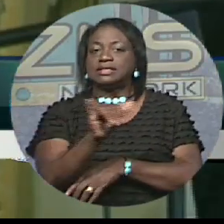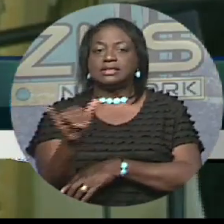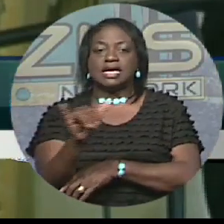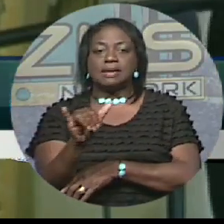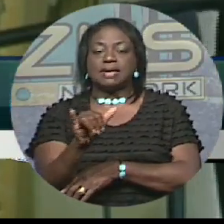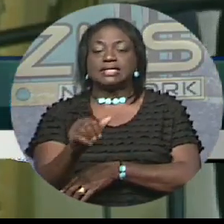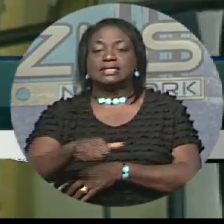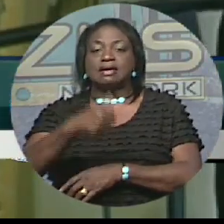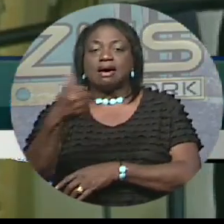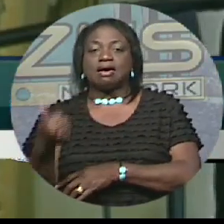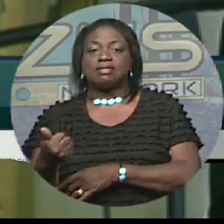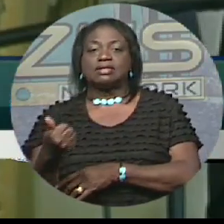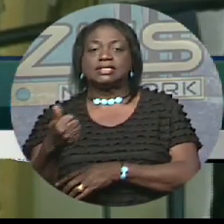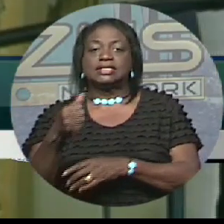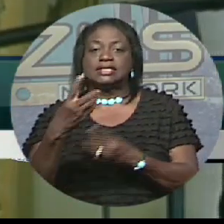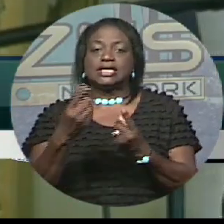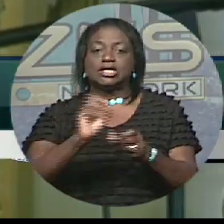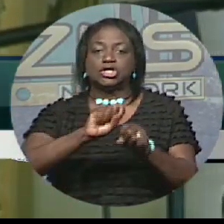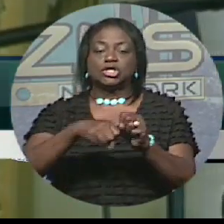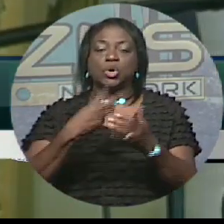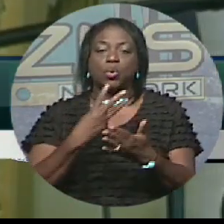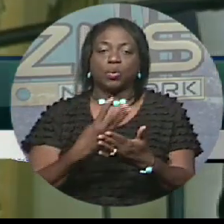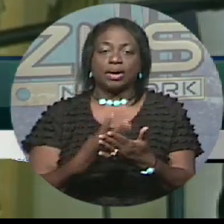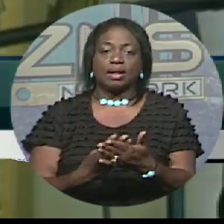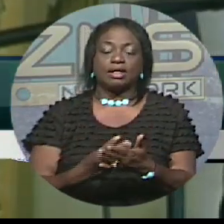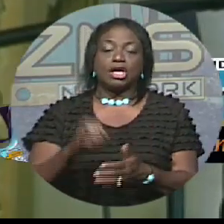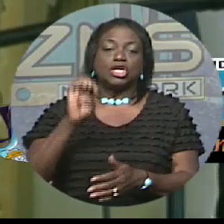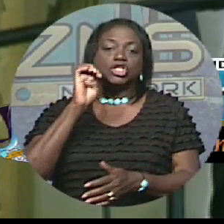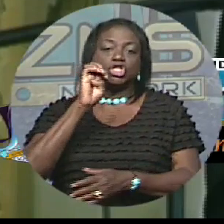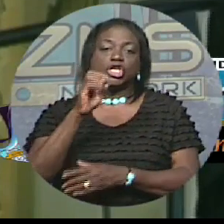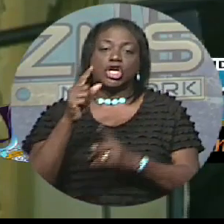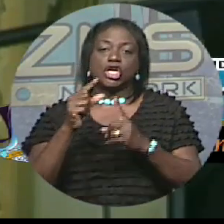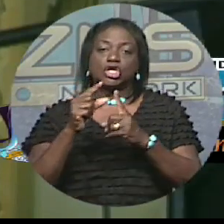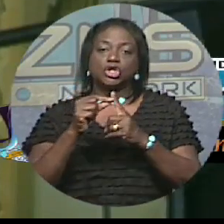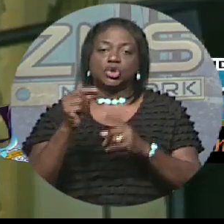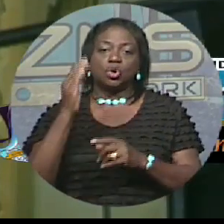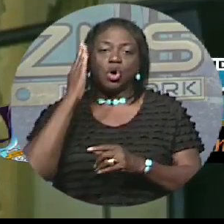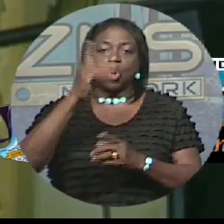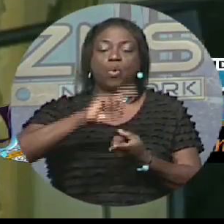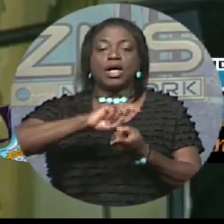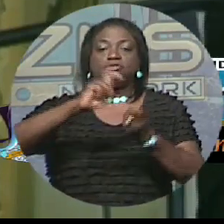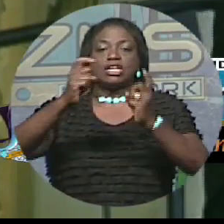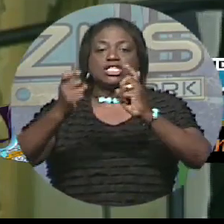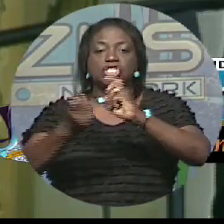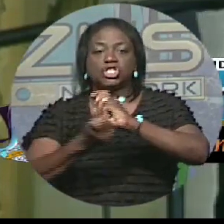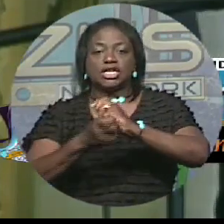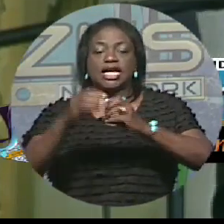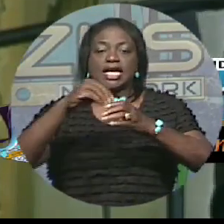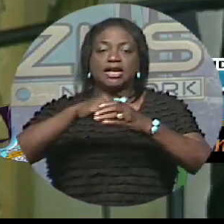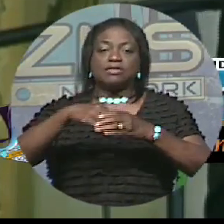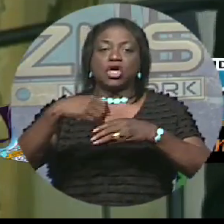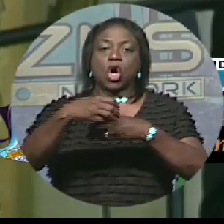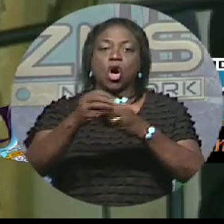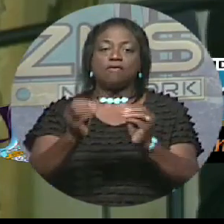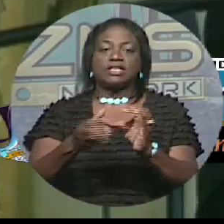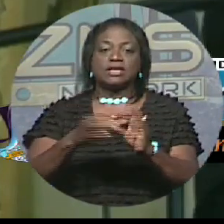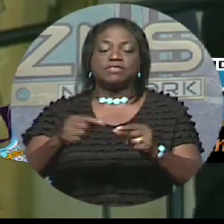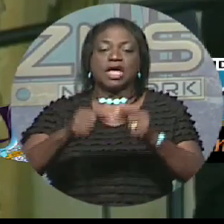did so impeccably, she too will transition into the office of Governor